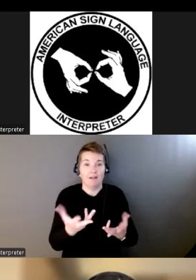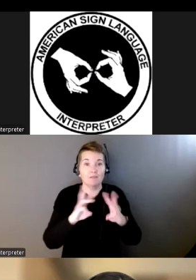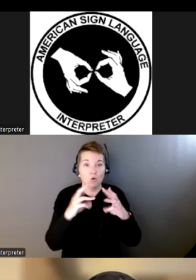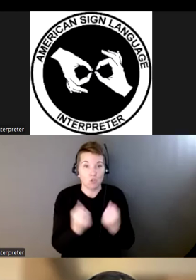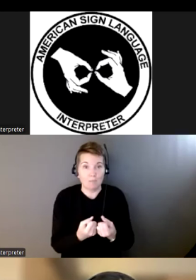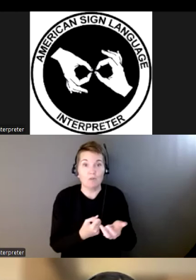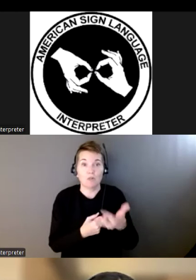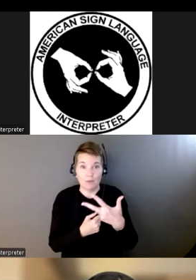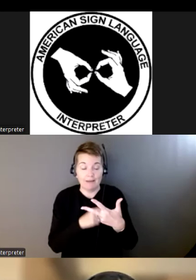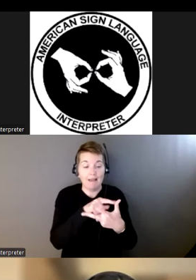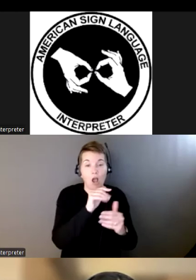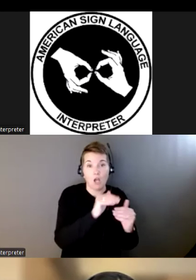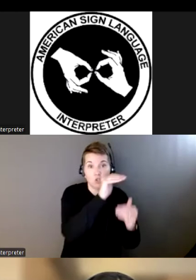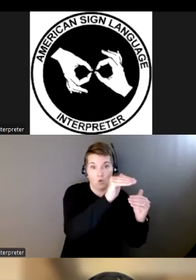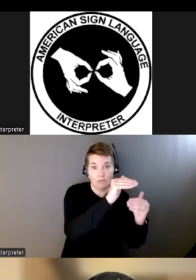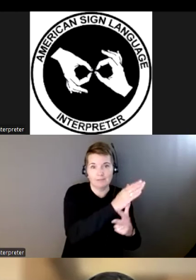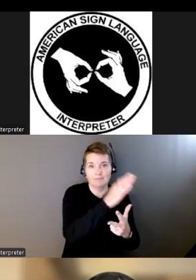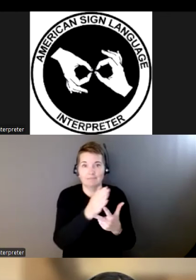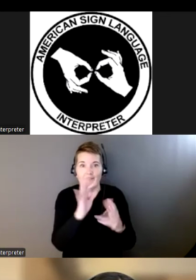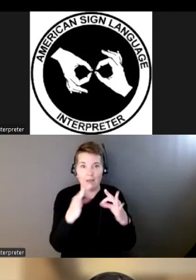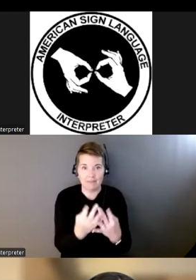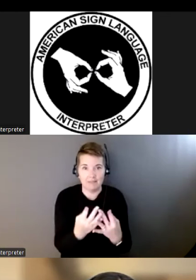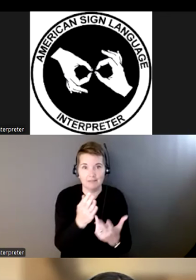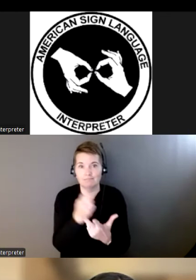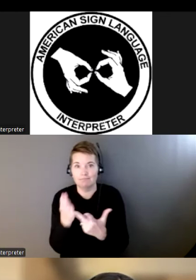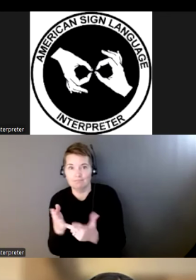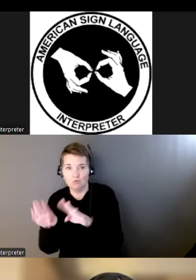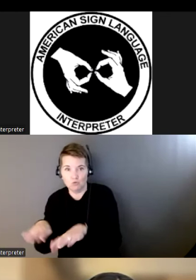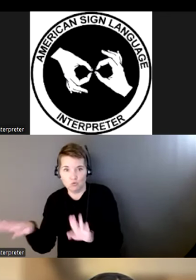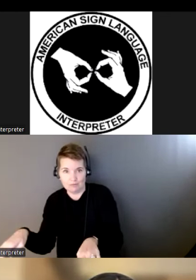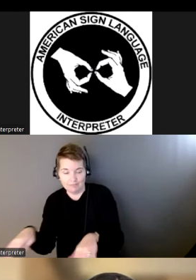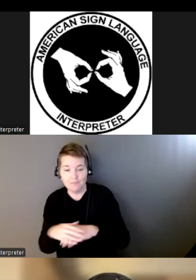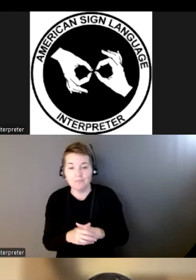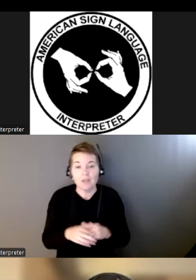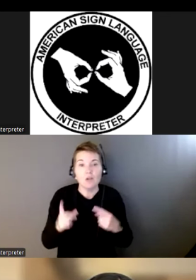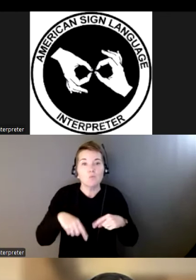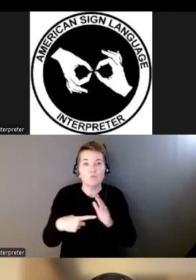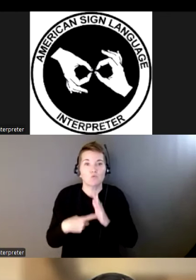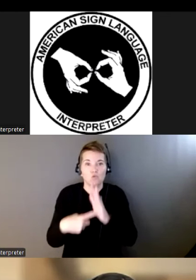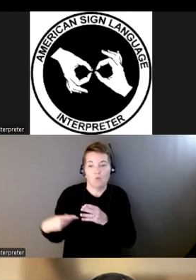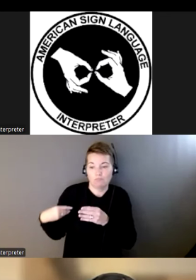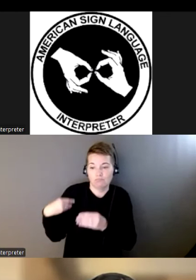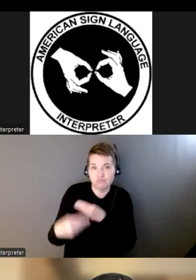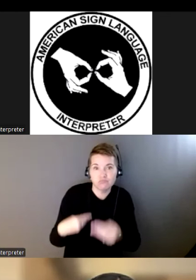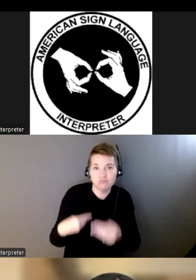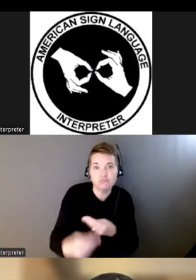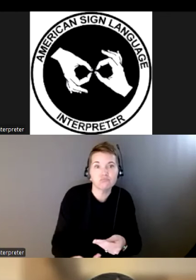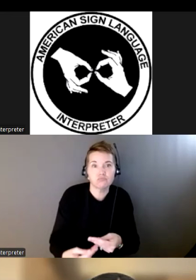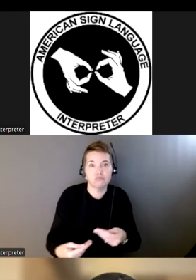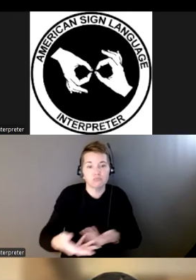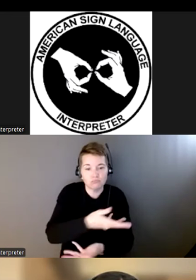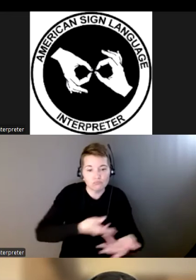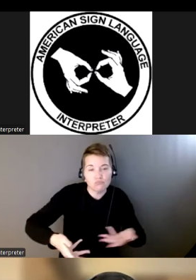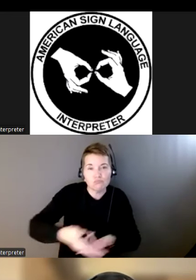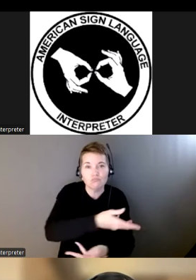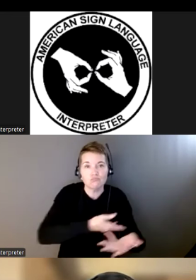adults, families, and children, for intergenerational exchanges to occur at the closing